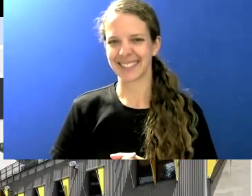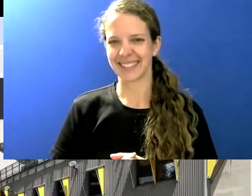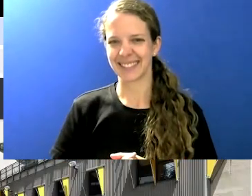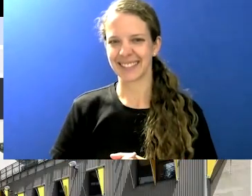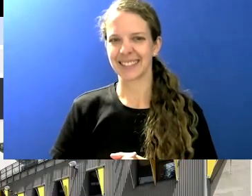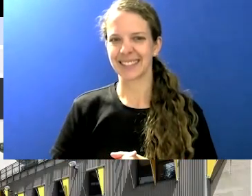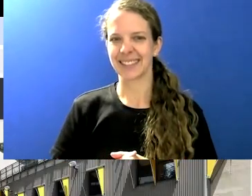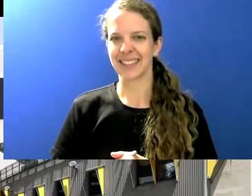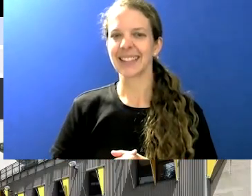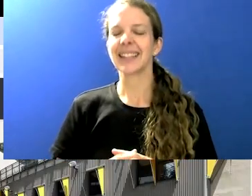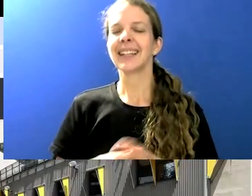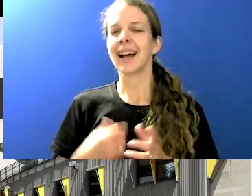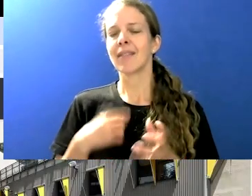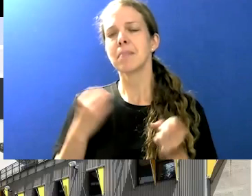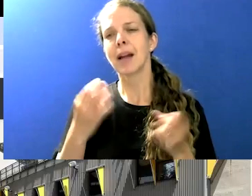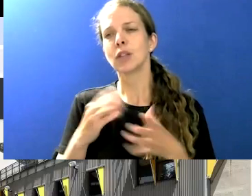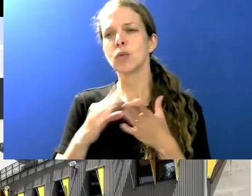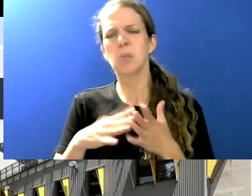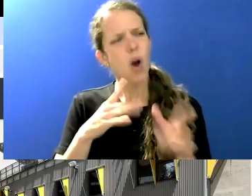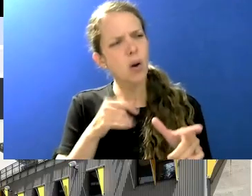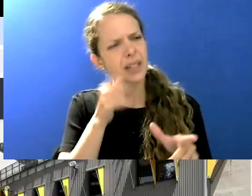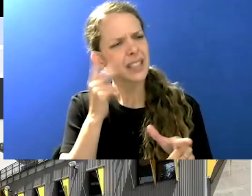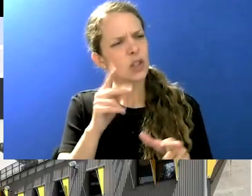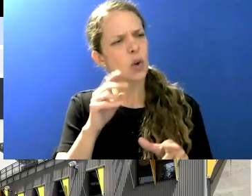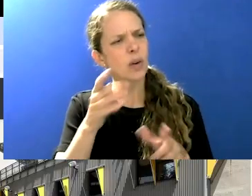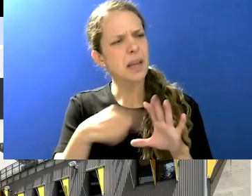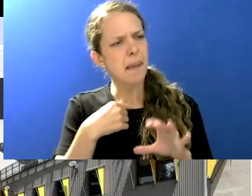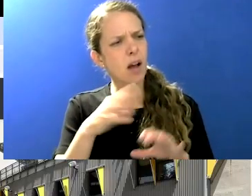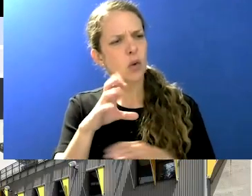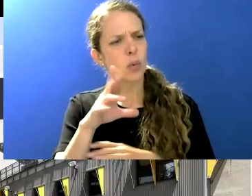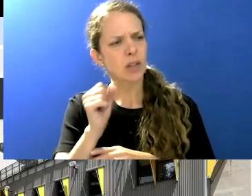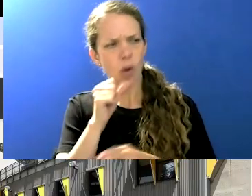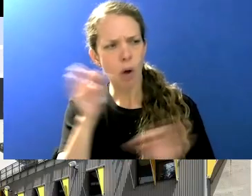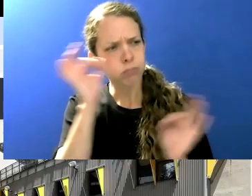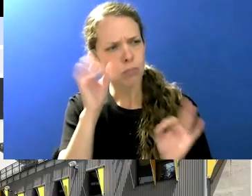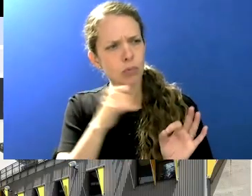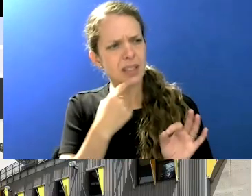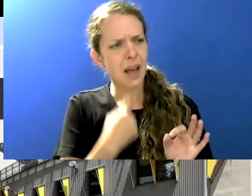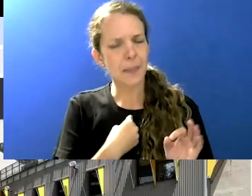It's just that I do get a lot of students like, oh, I didn't get your email, Chris, or you didn't tell me about it. You